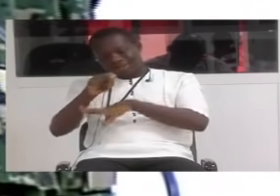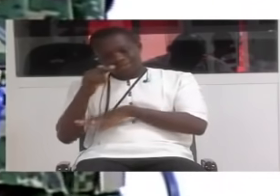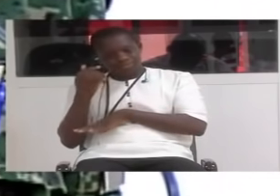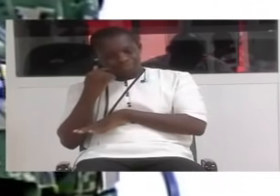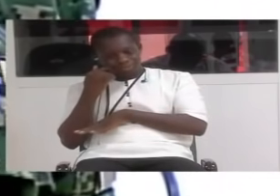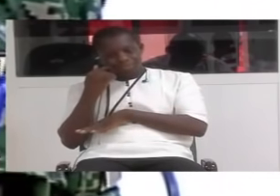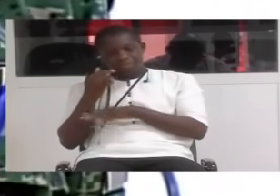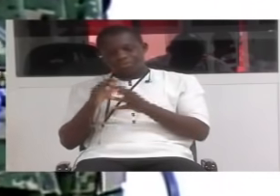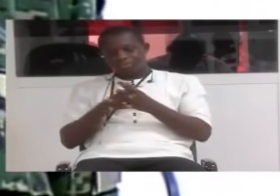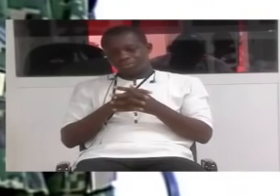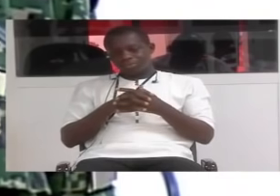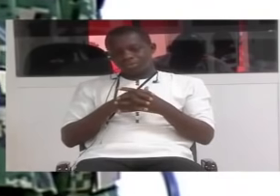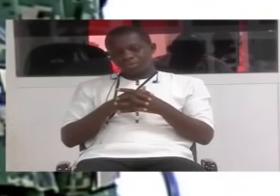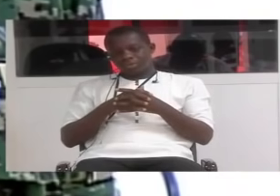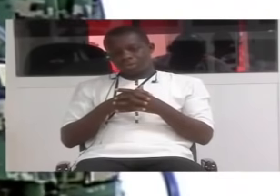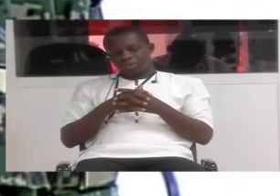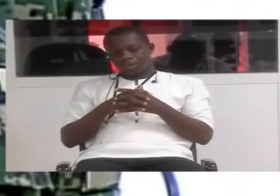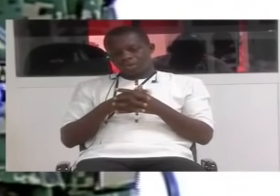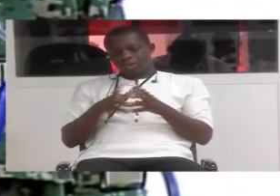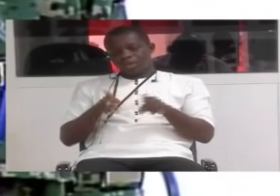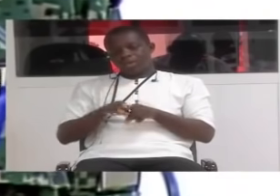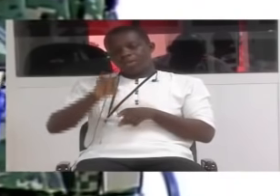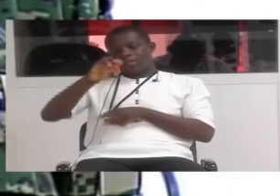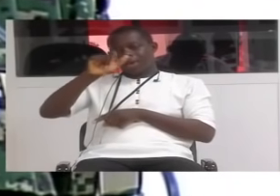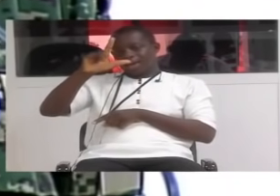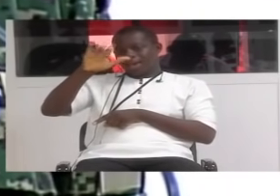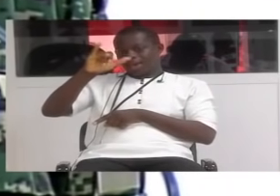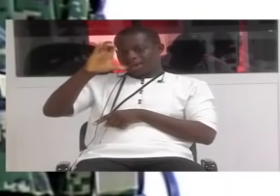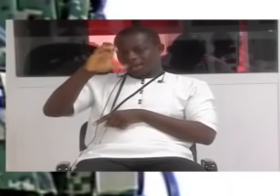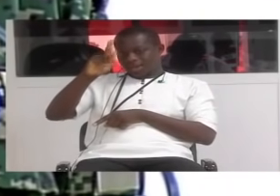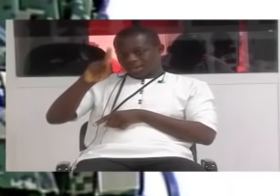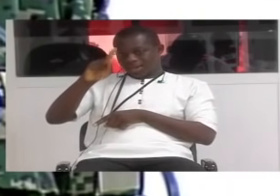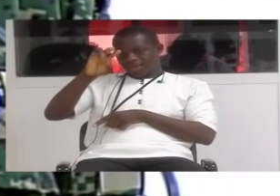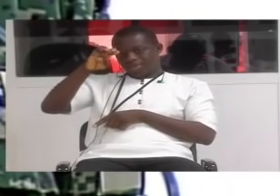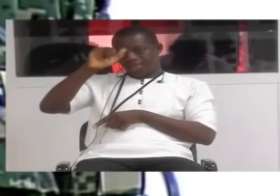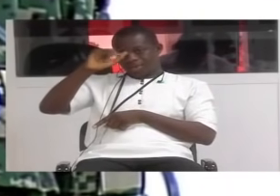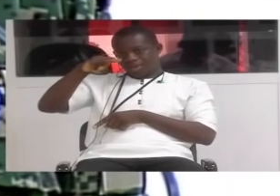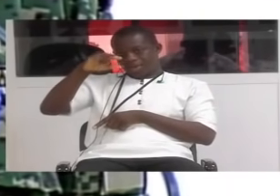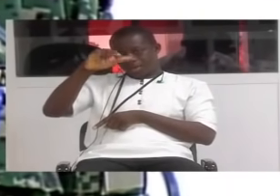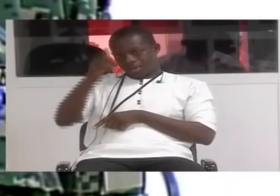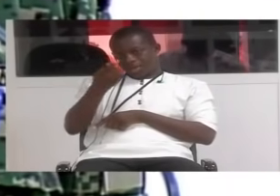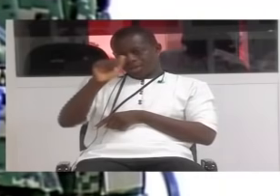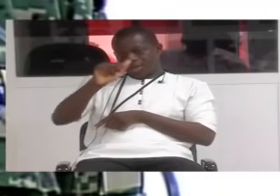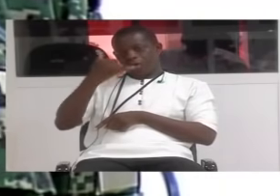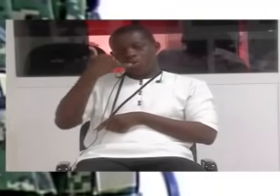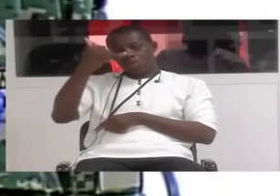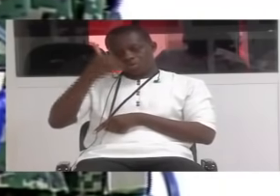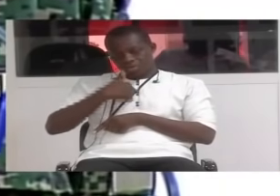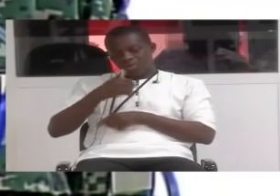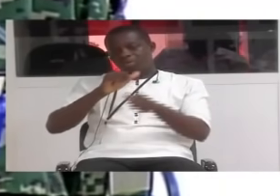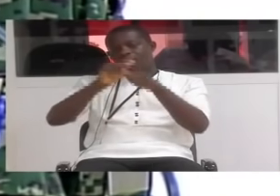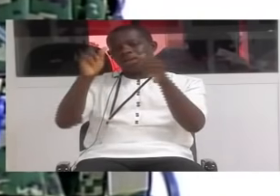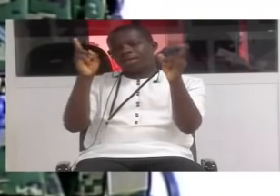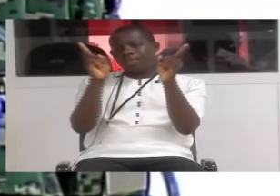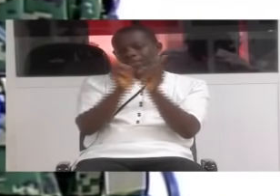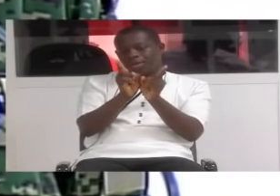That morning, Malik Manga and call. Malik Manga called me. Akonsi Ben Base. He